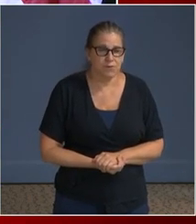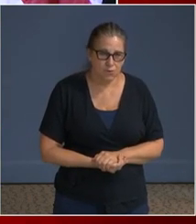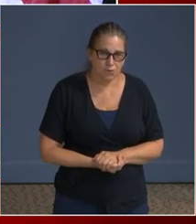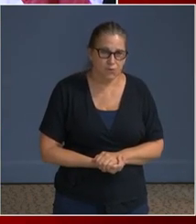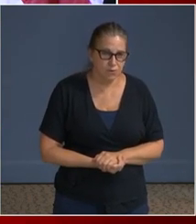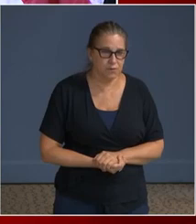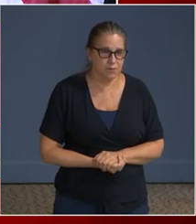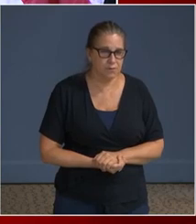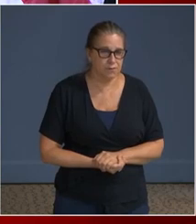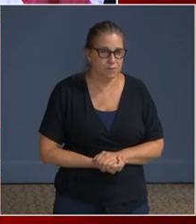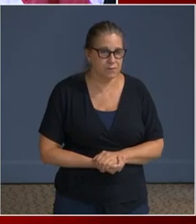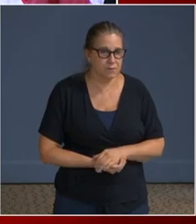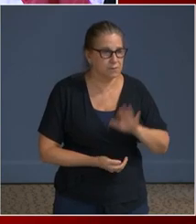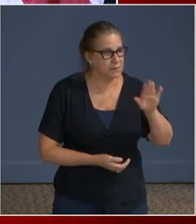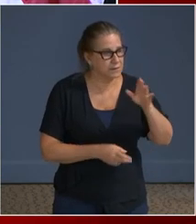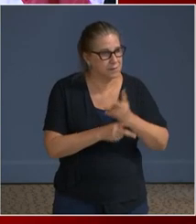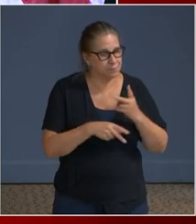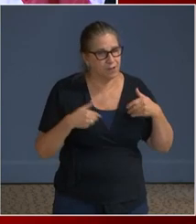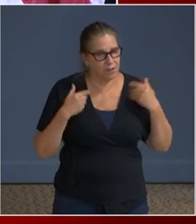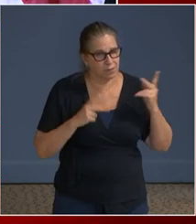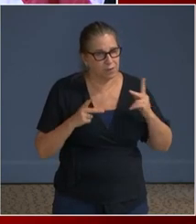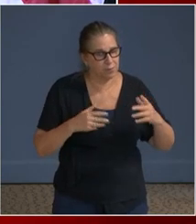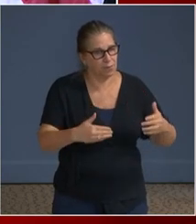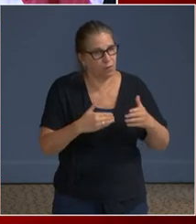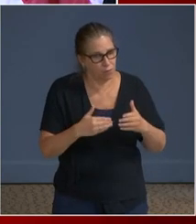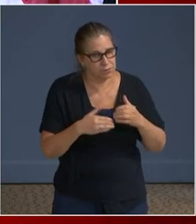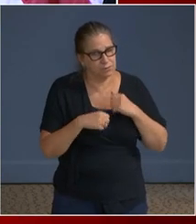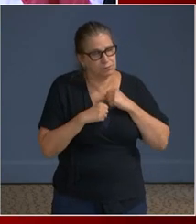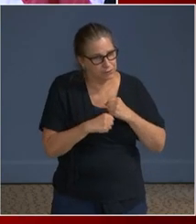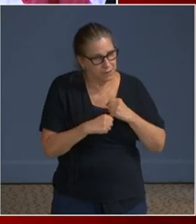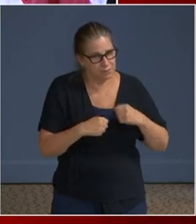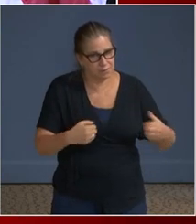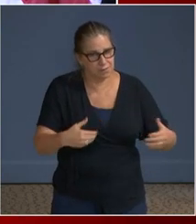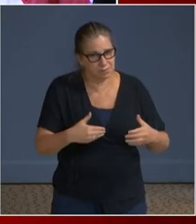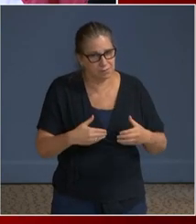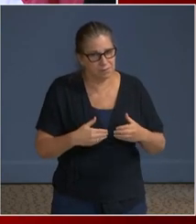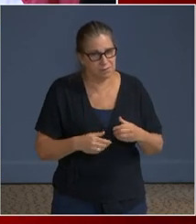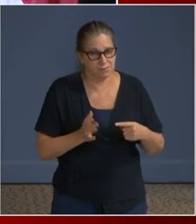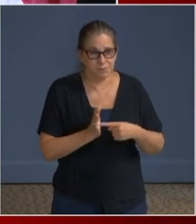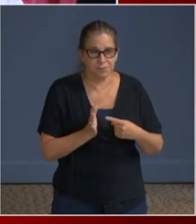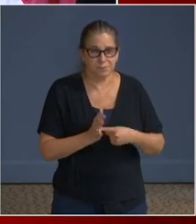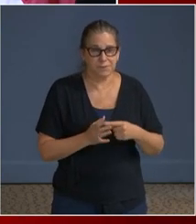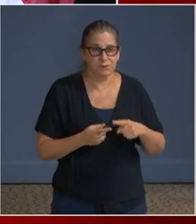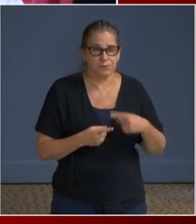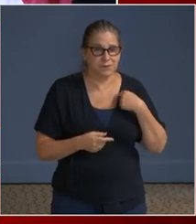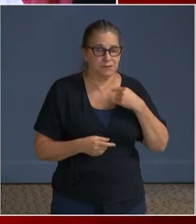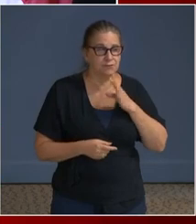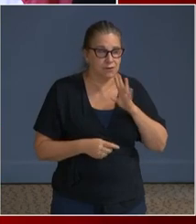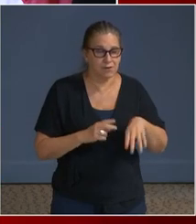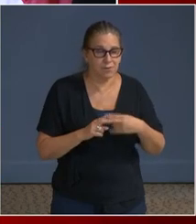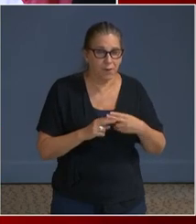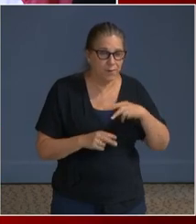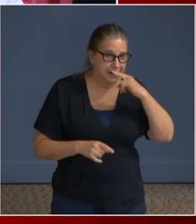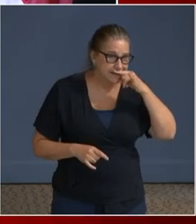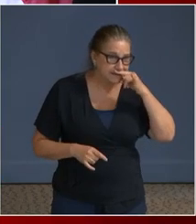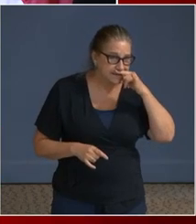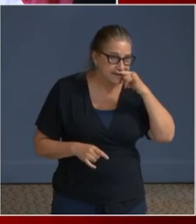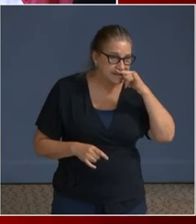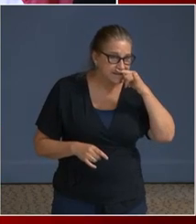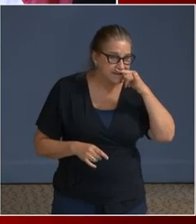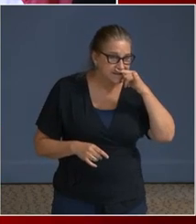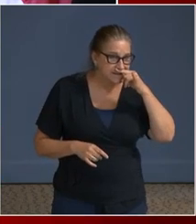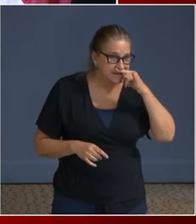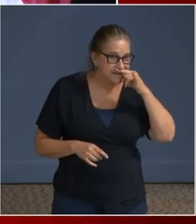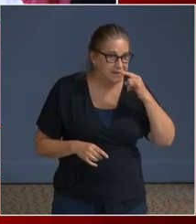people close. Now, sometimes we're talking about kids. You heard the chief. There was only 1